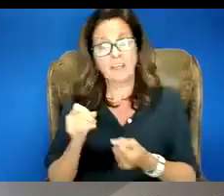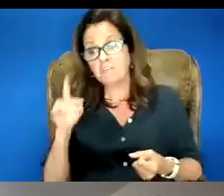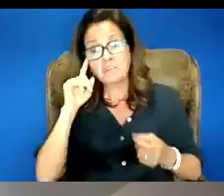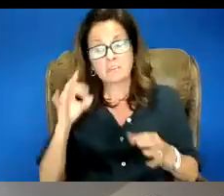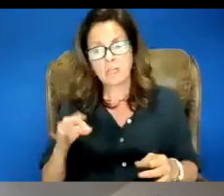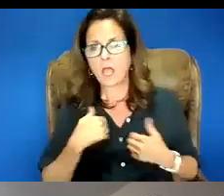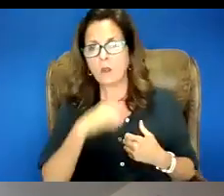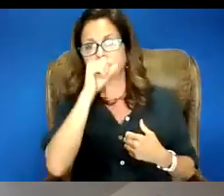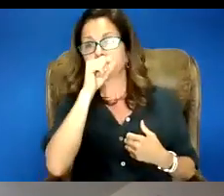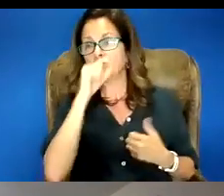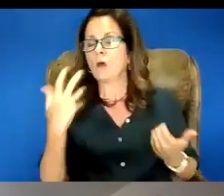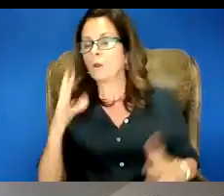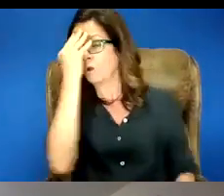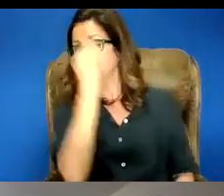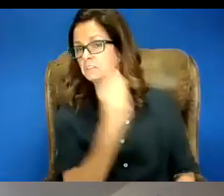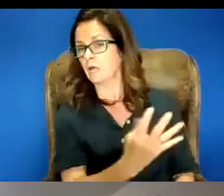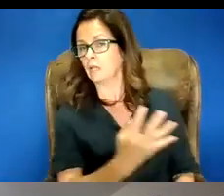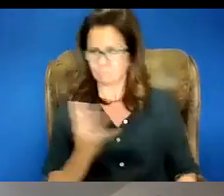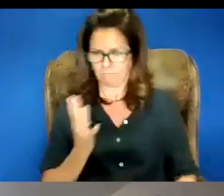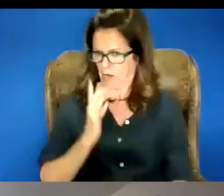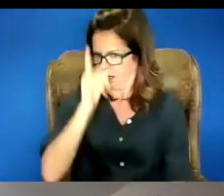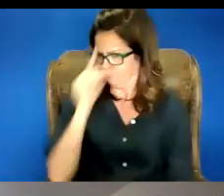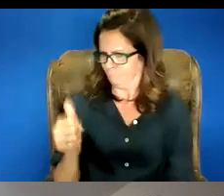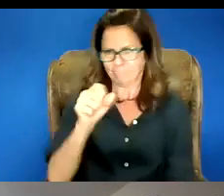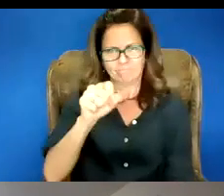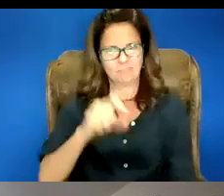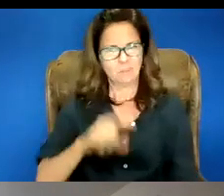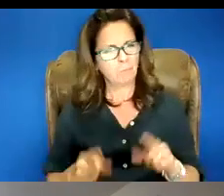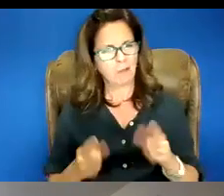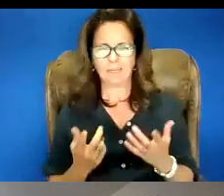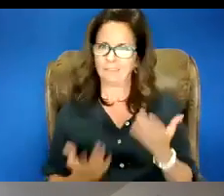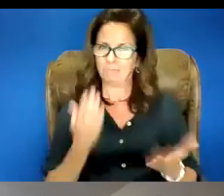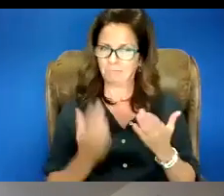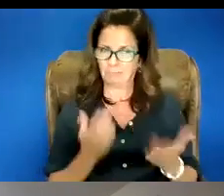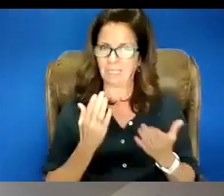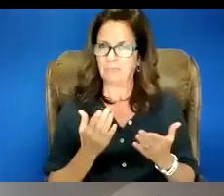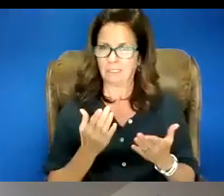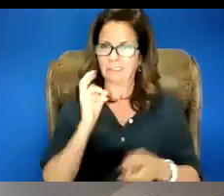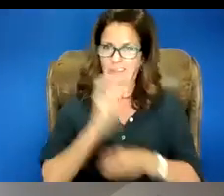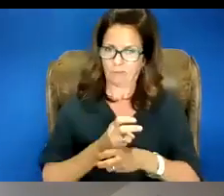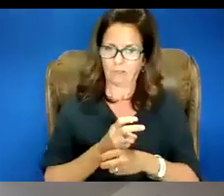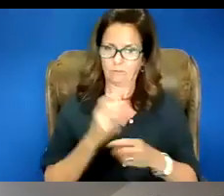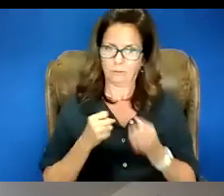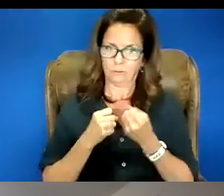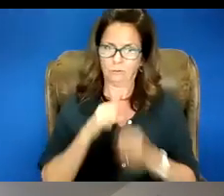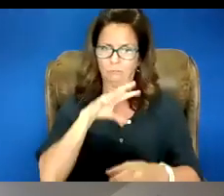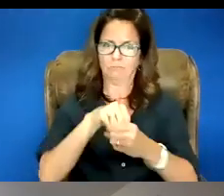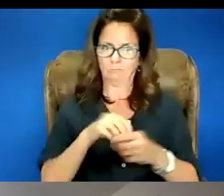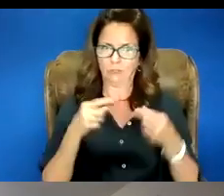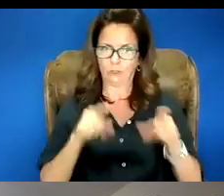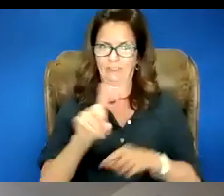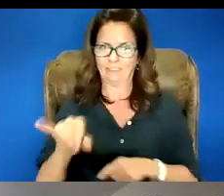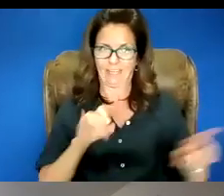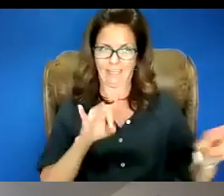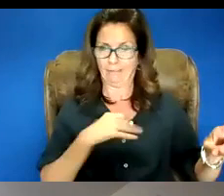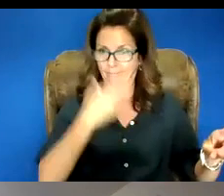limit your ability to participate during the day if it's during your shift. So I think that's about